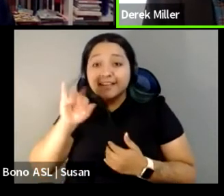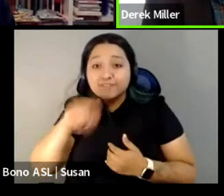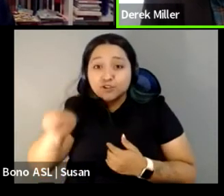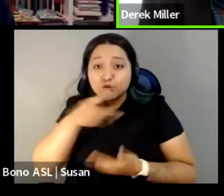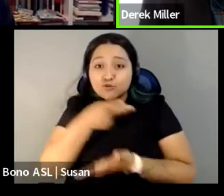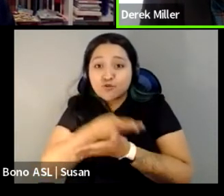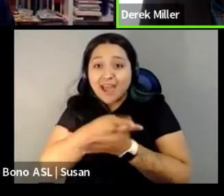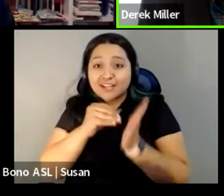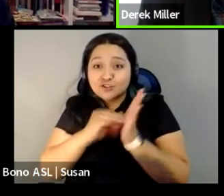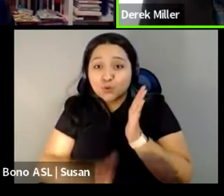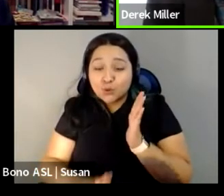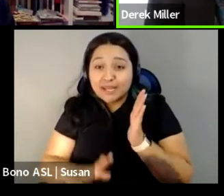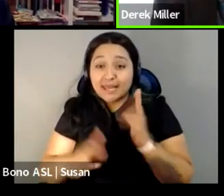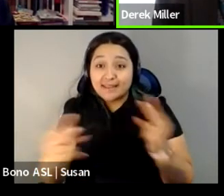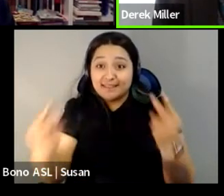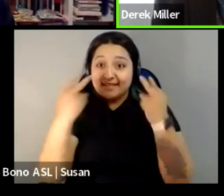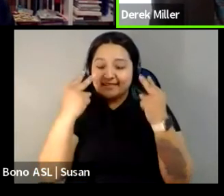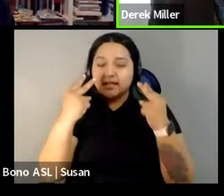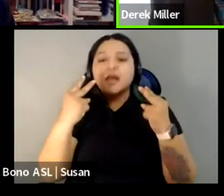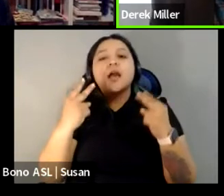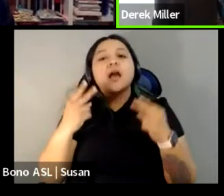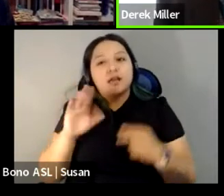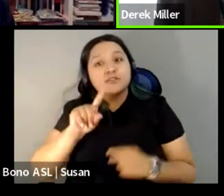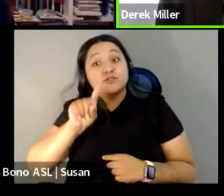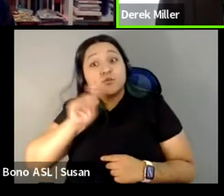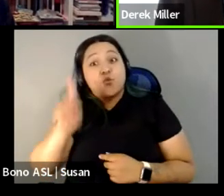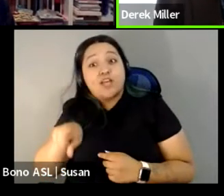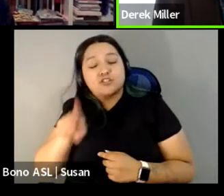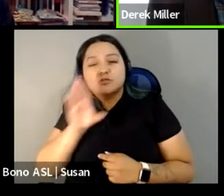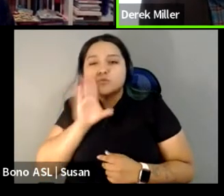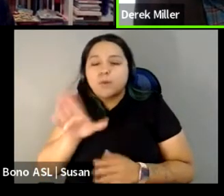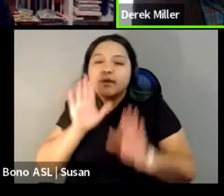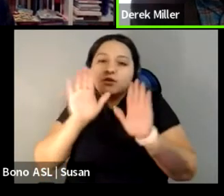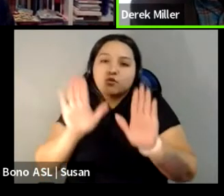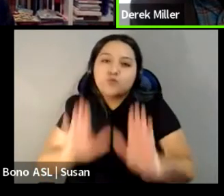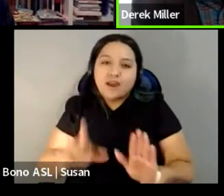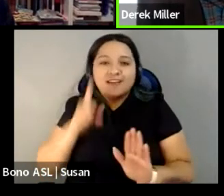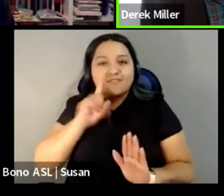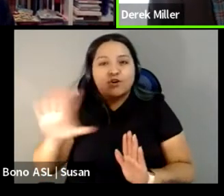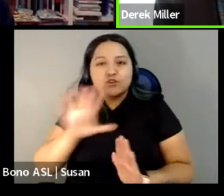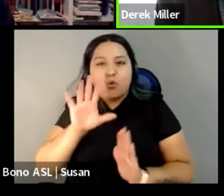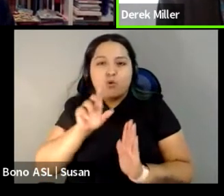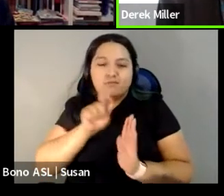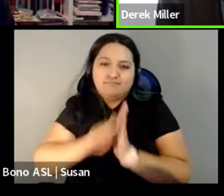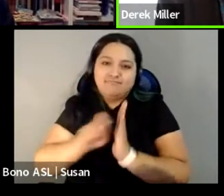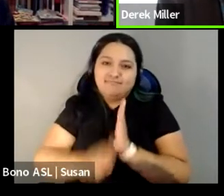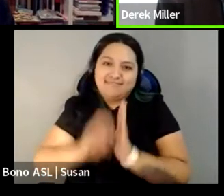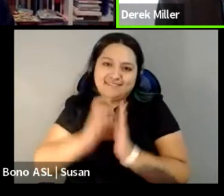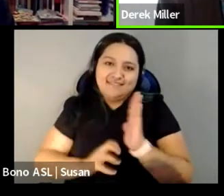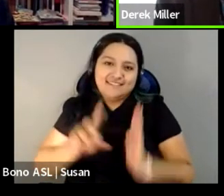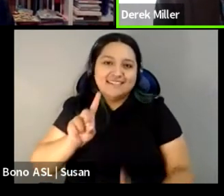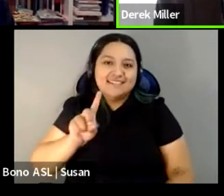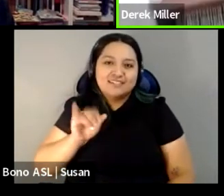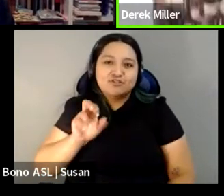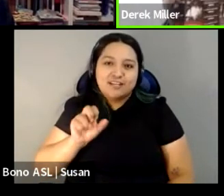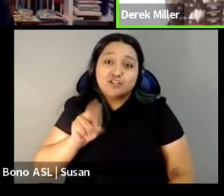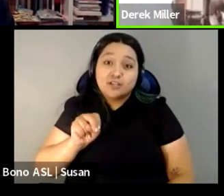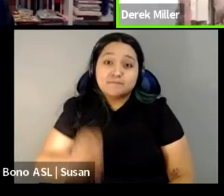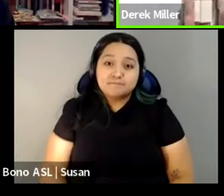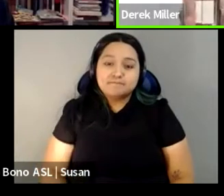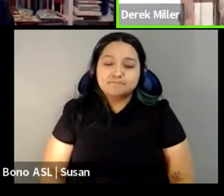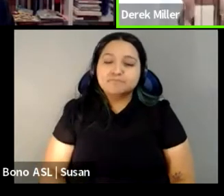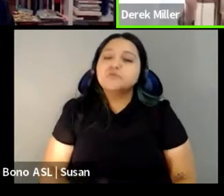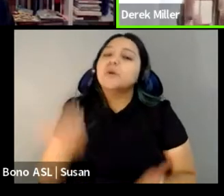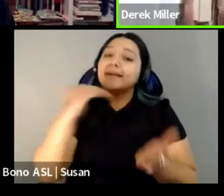would make magnificent dissertations, at least those areas Brent isn't already halfway through writing up himself. So this book, again,